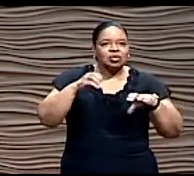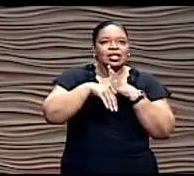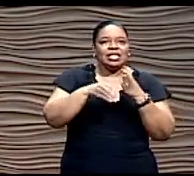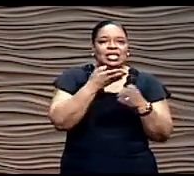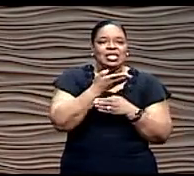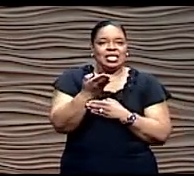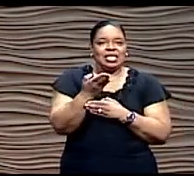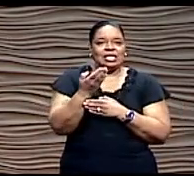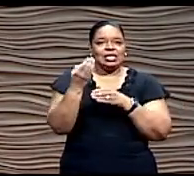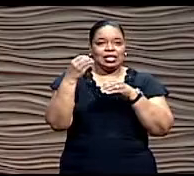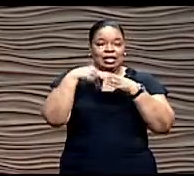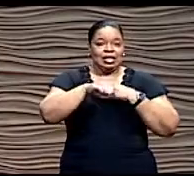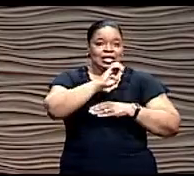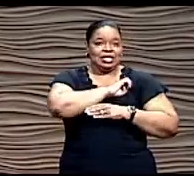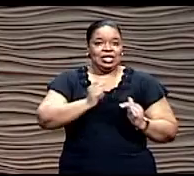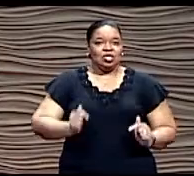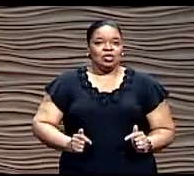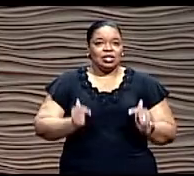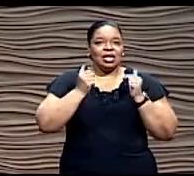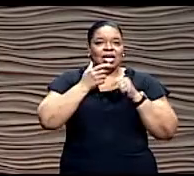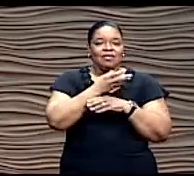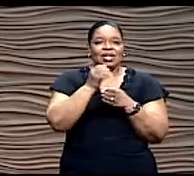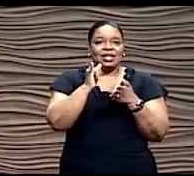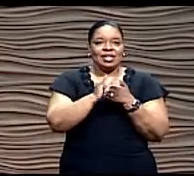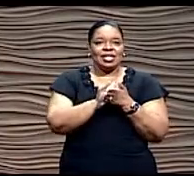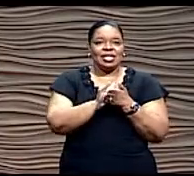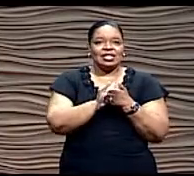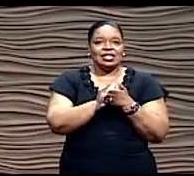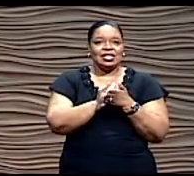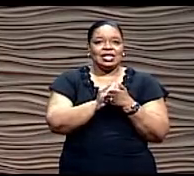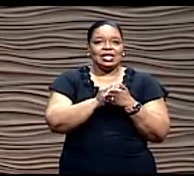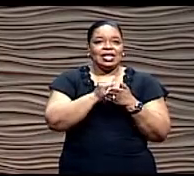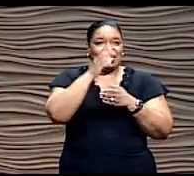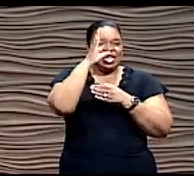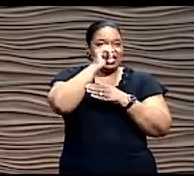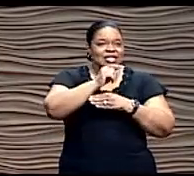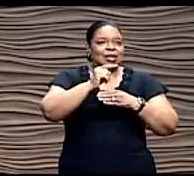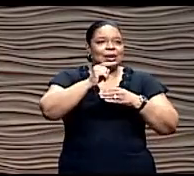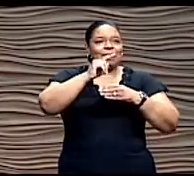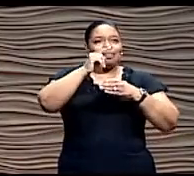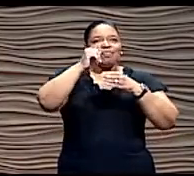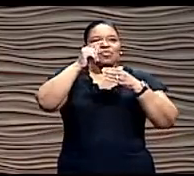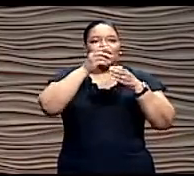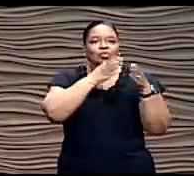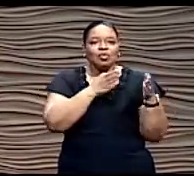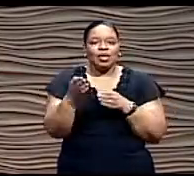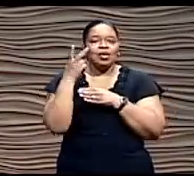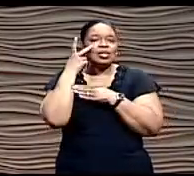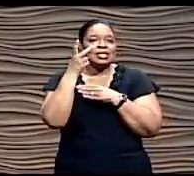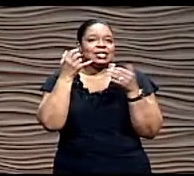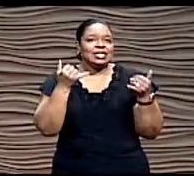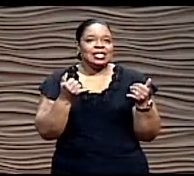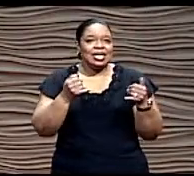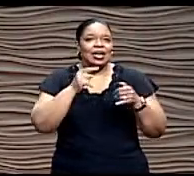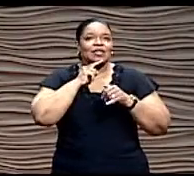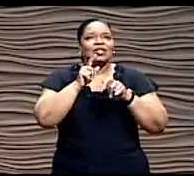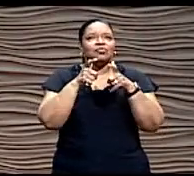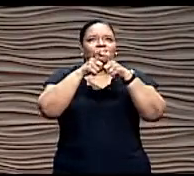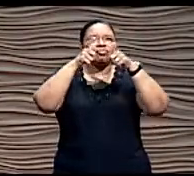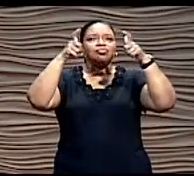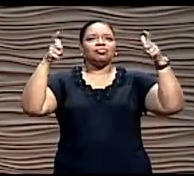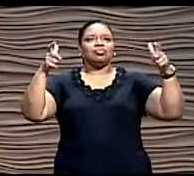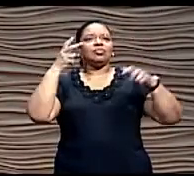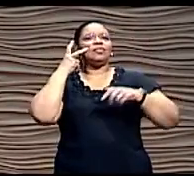of Ezekiel. And that is, he is about to see in the split heaven this enormous vision